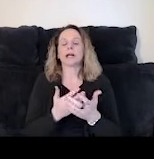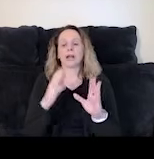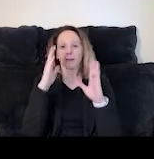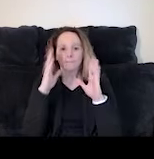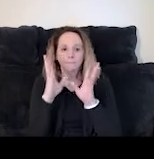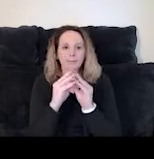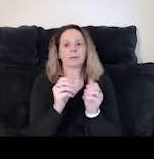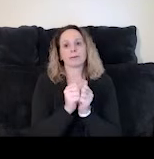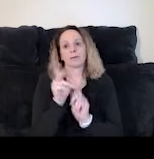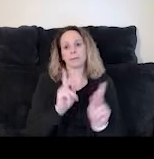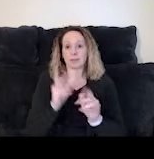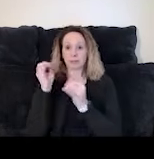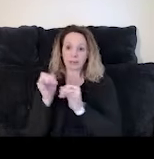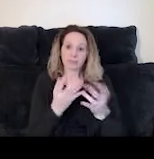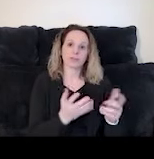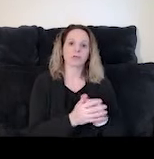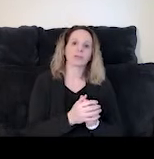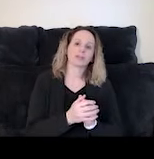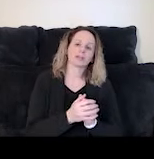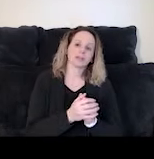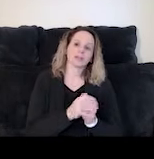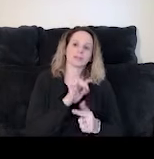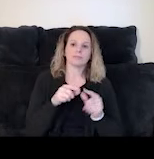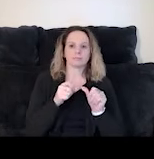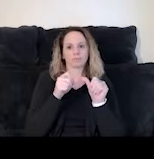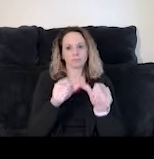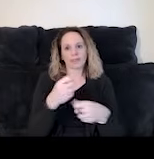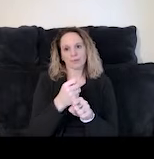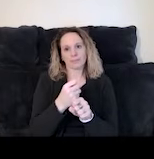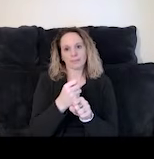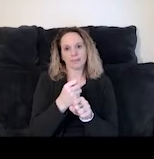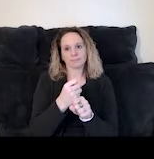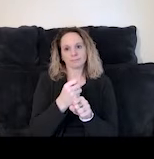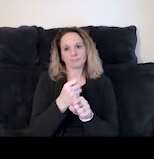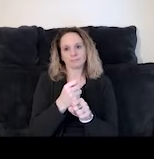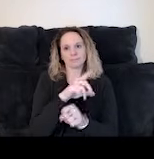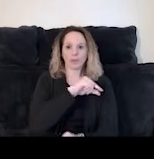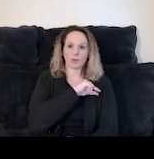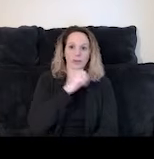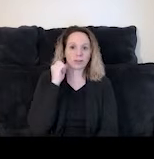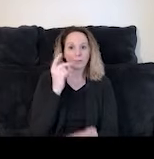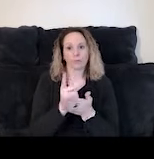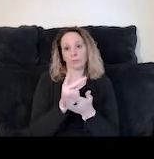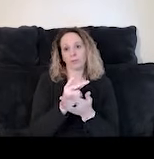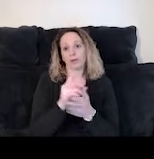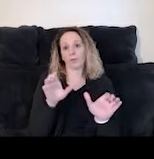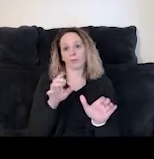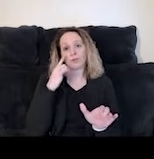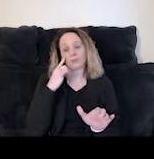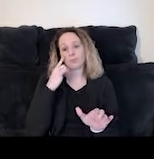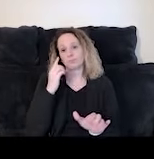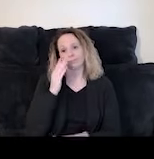with constituents individually, and continue to make continuous quality improvement. We'll be doing that for the long